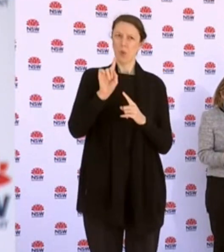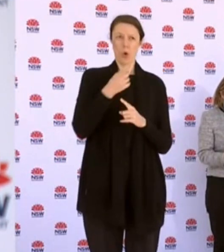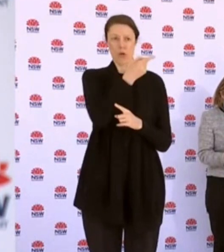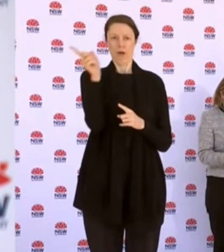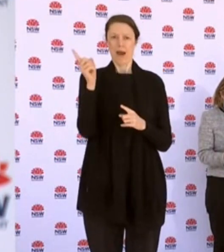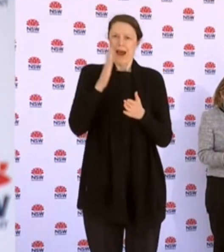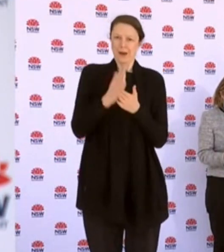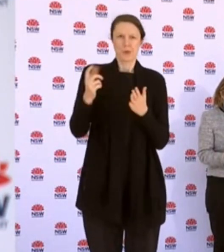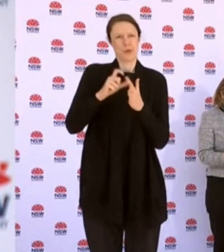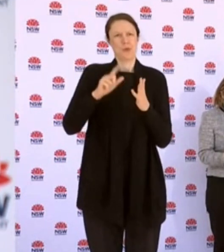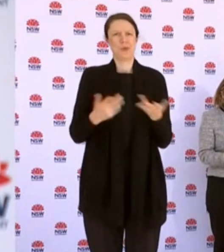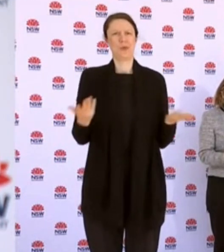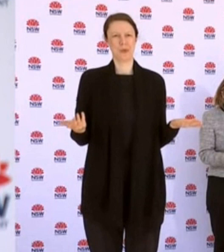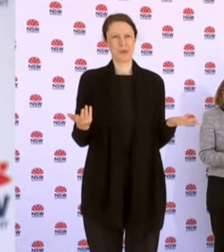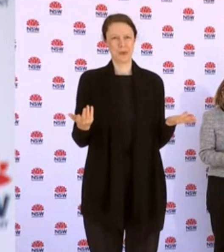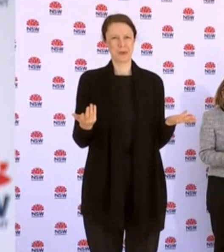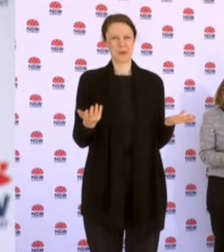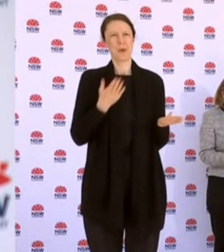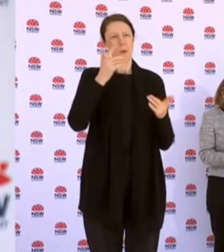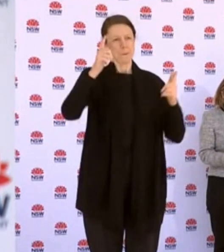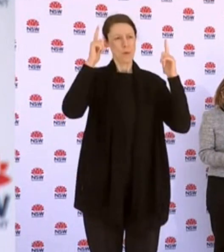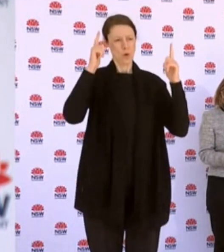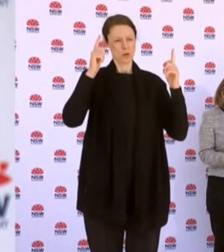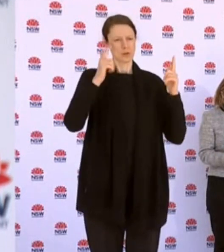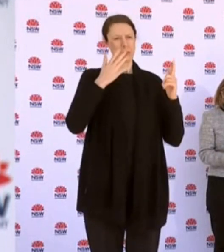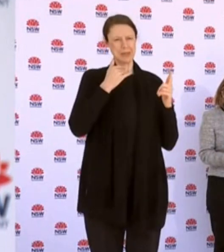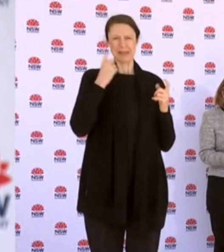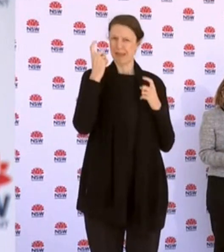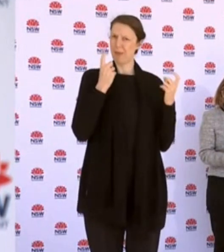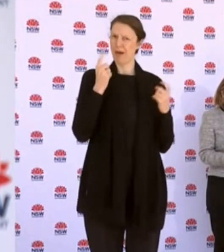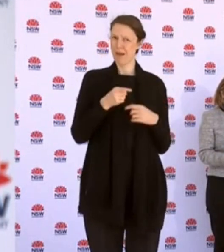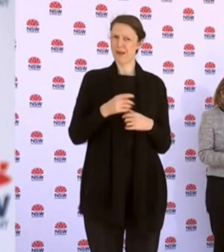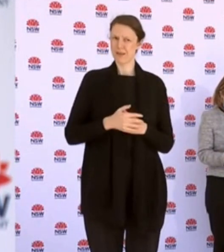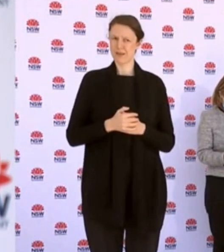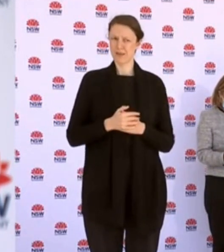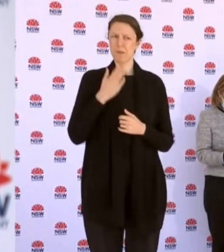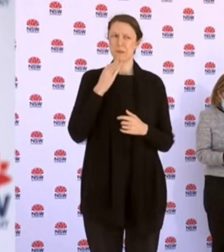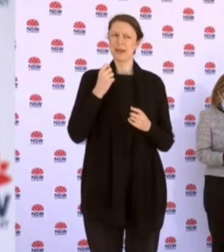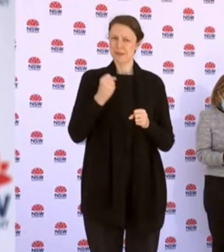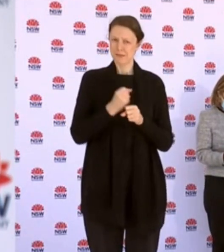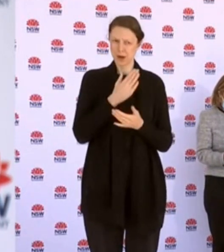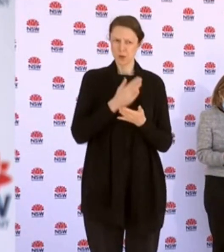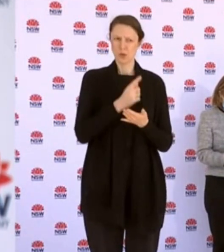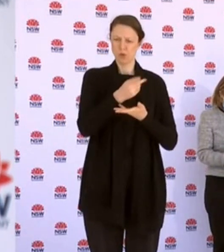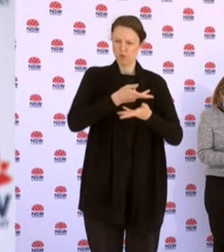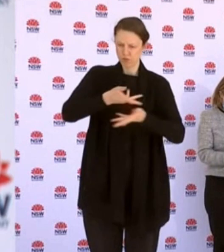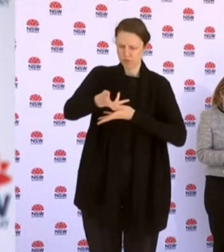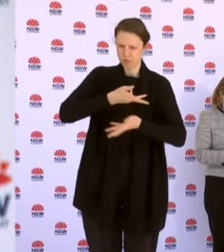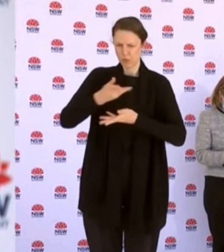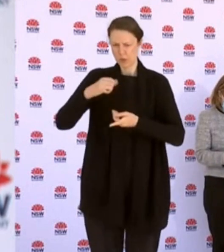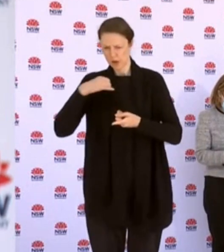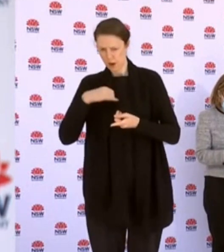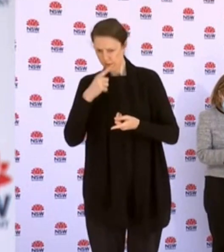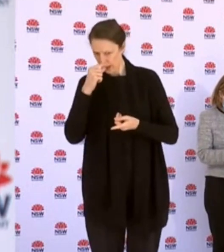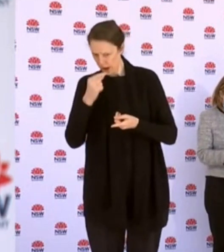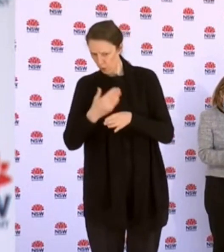to think about that one, and to just make sure that you are talking to your employees about arranging for